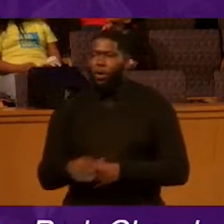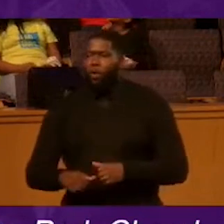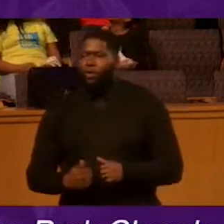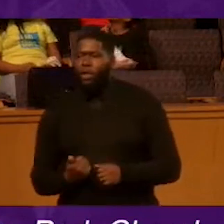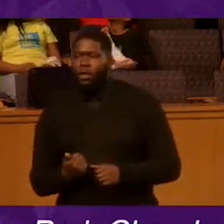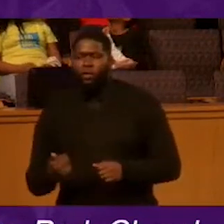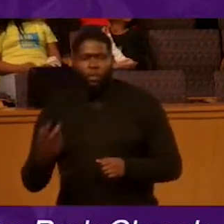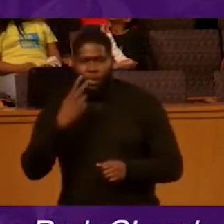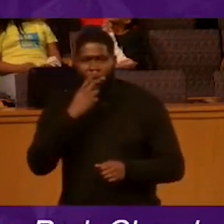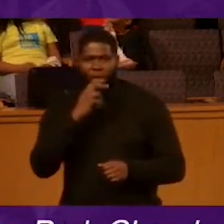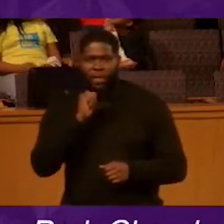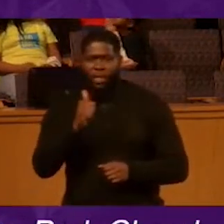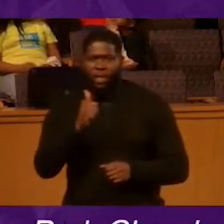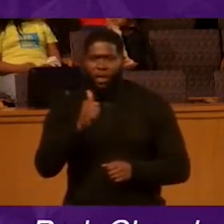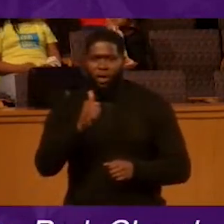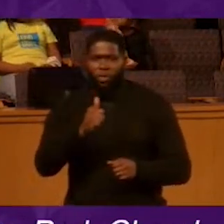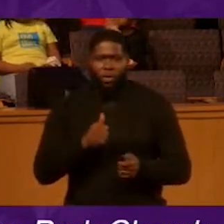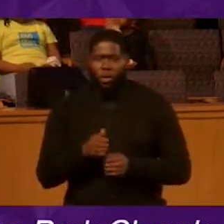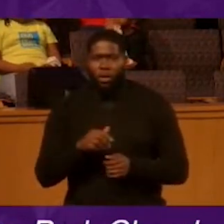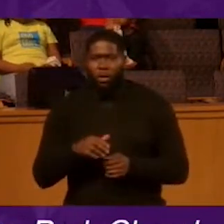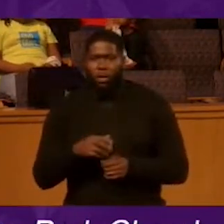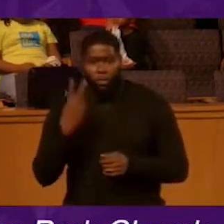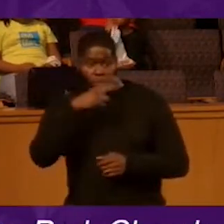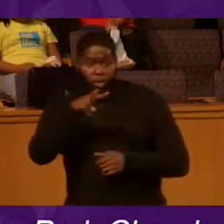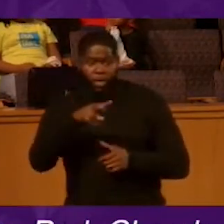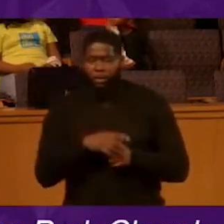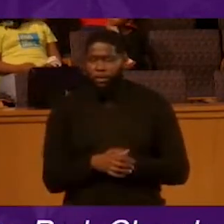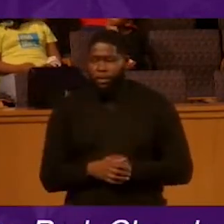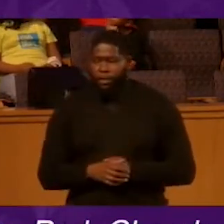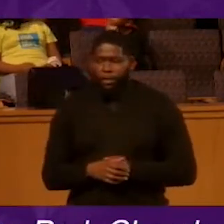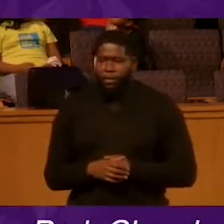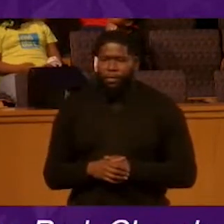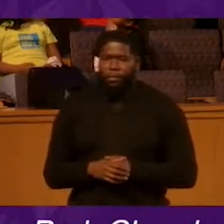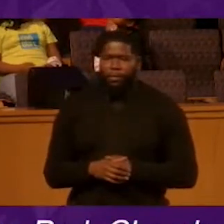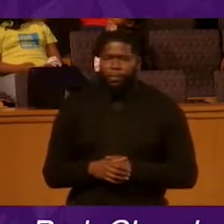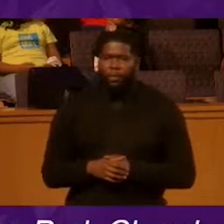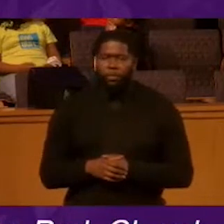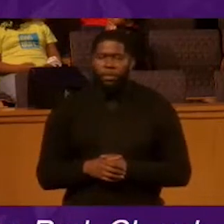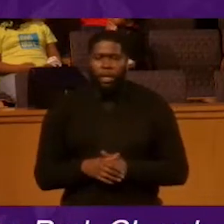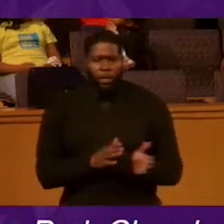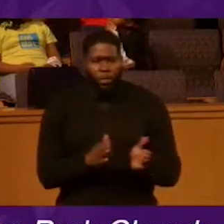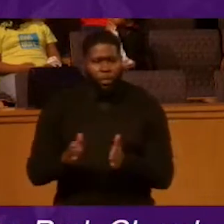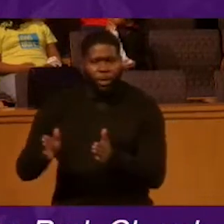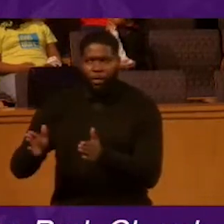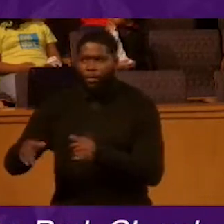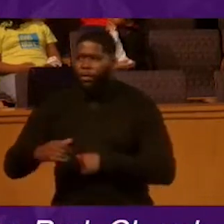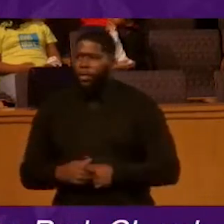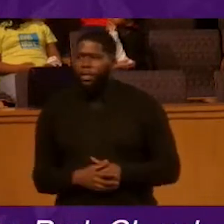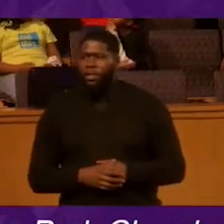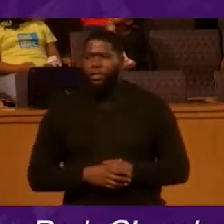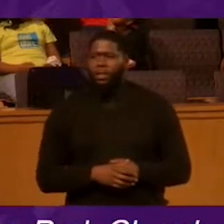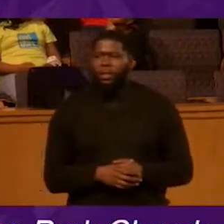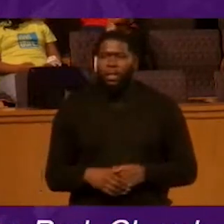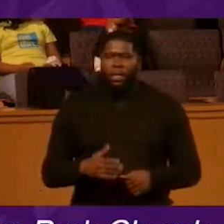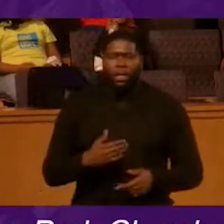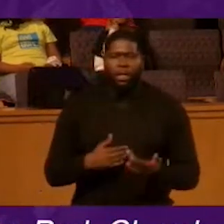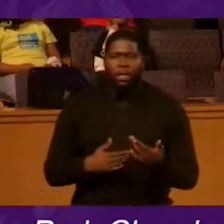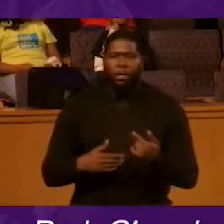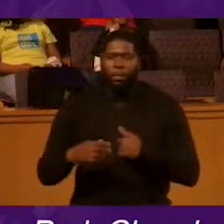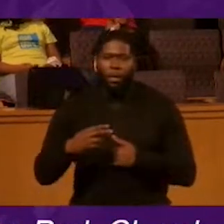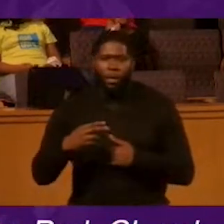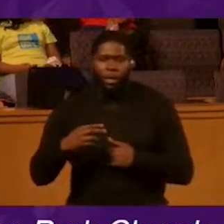another perspective. I want to read something to you. Okay. When I was preparing for this interview, I came across this in my